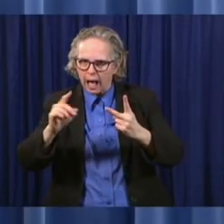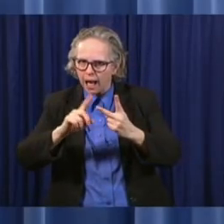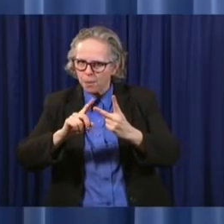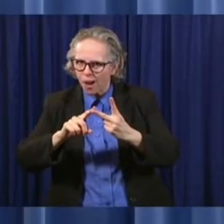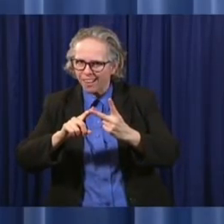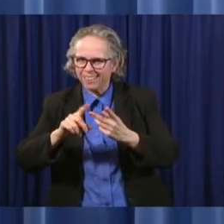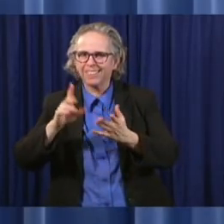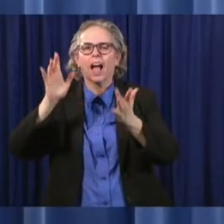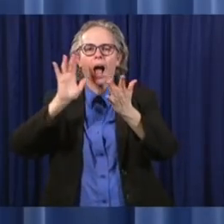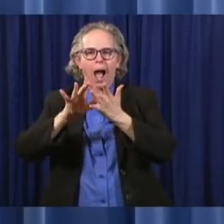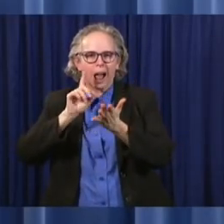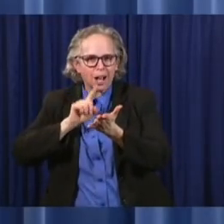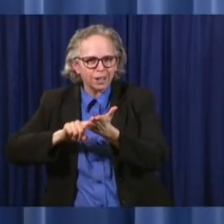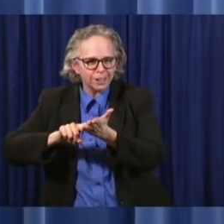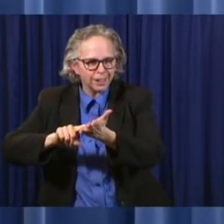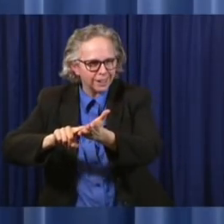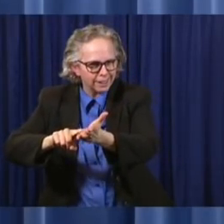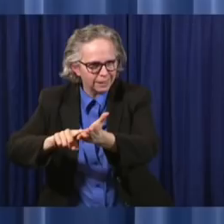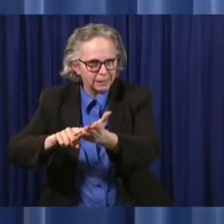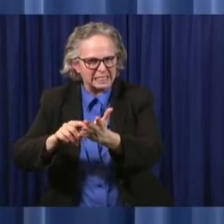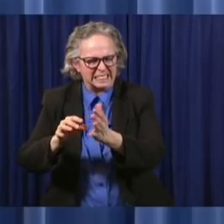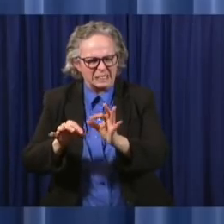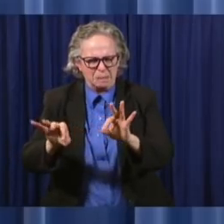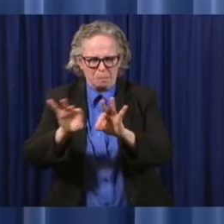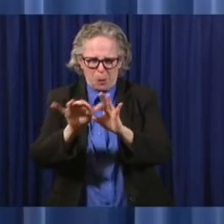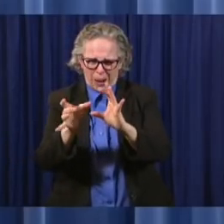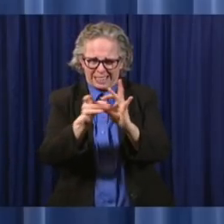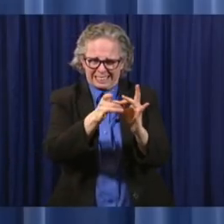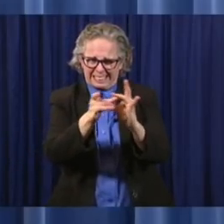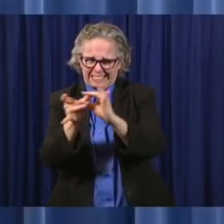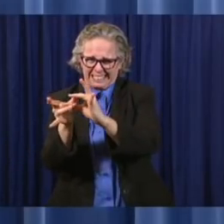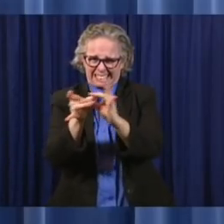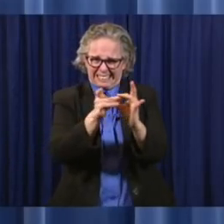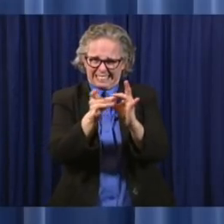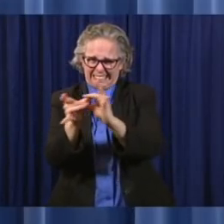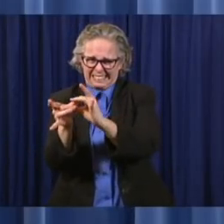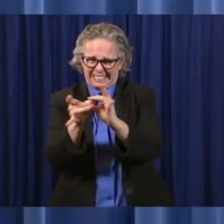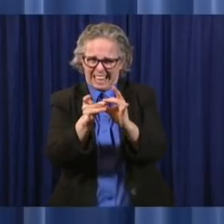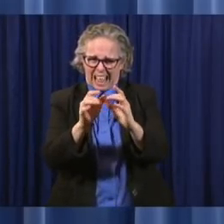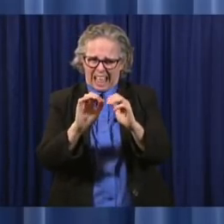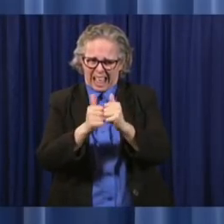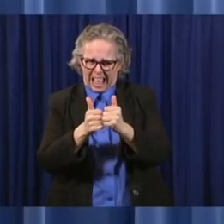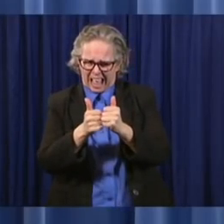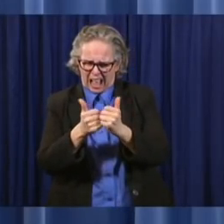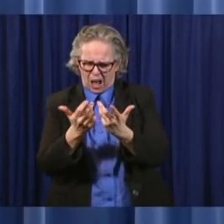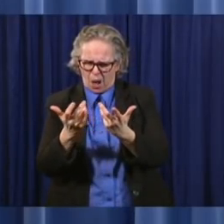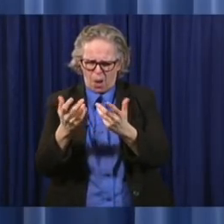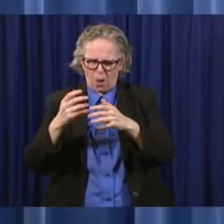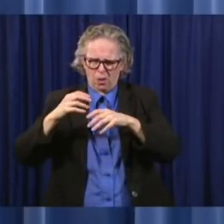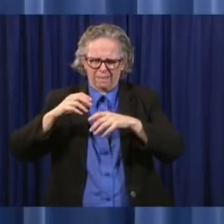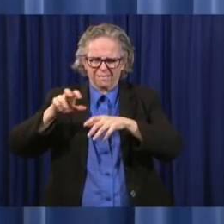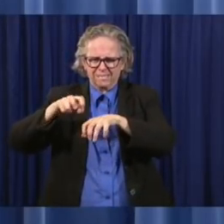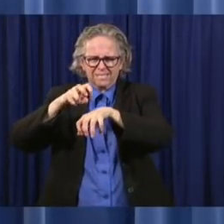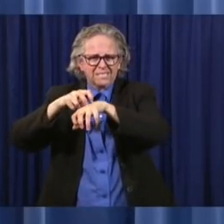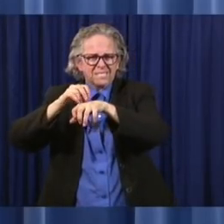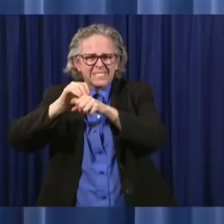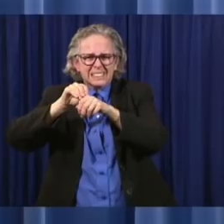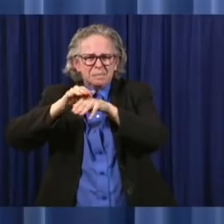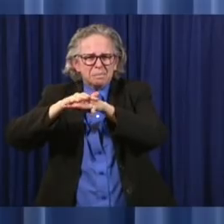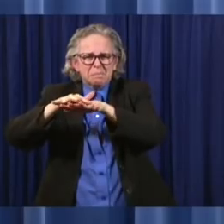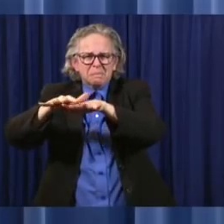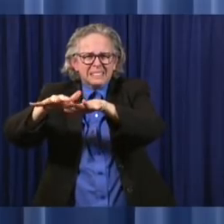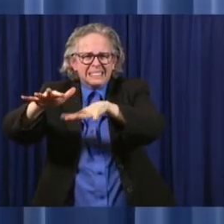an integral part of what we do. And I want to give a shout out to our 113 health departments out